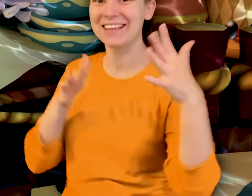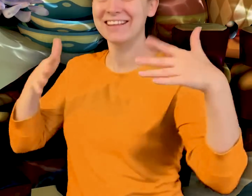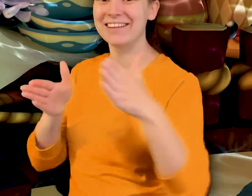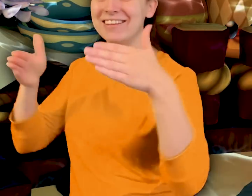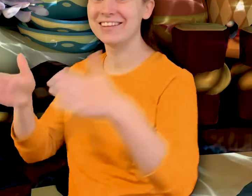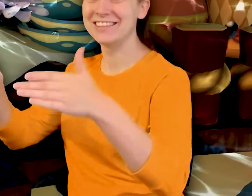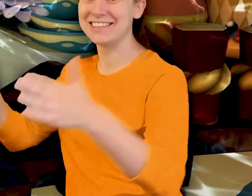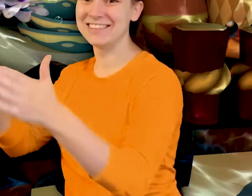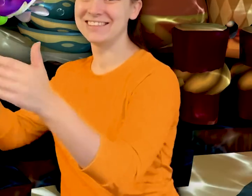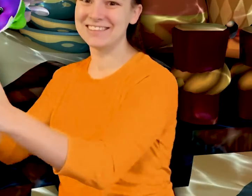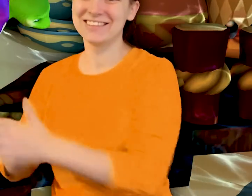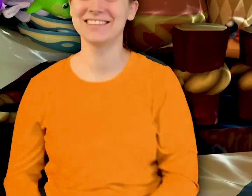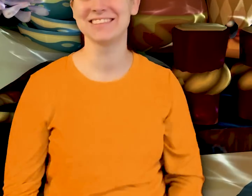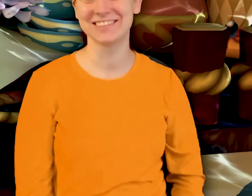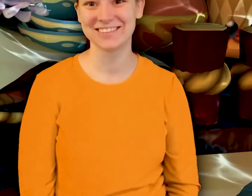R swimming